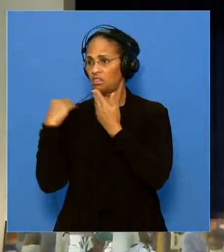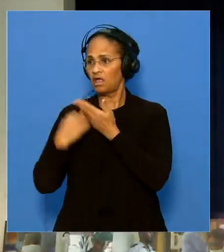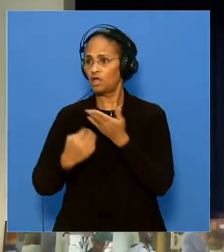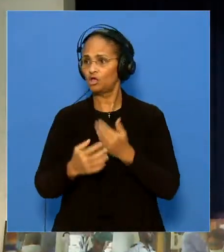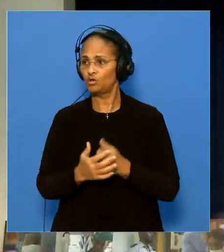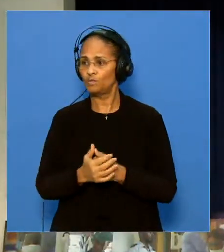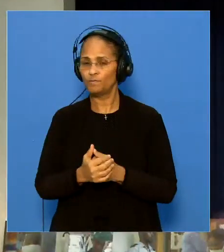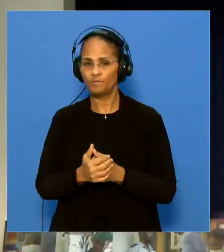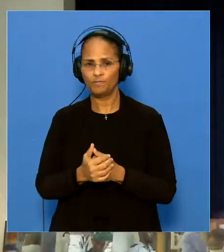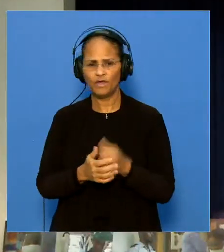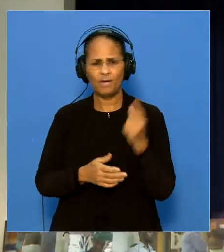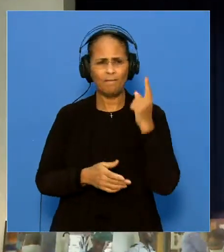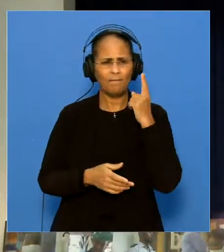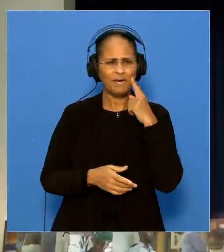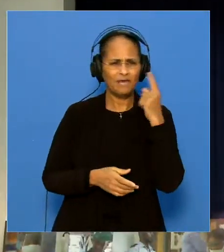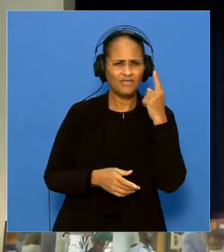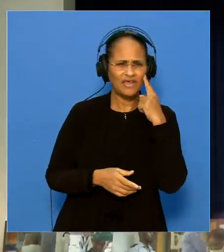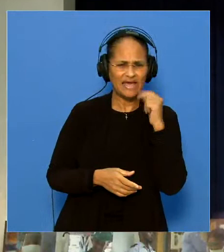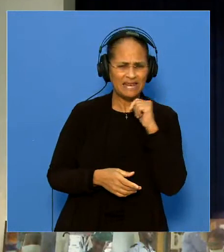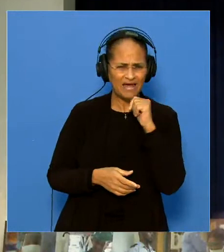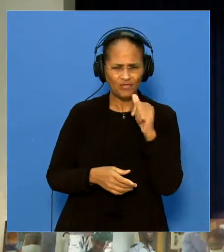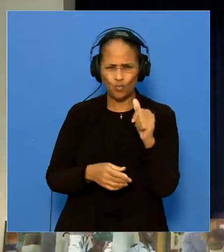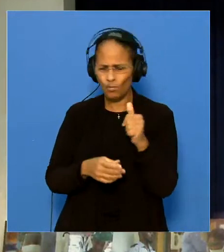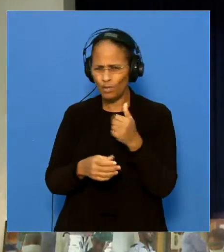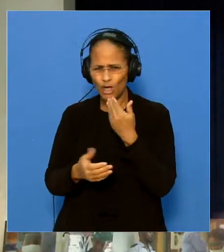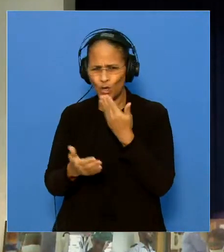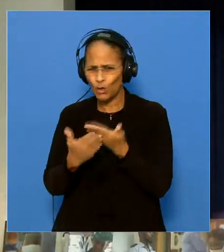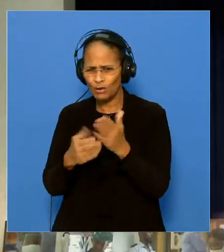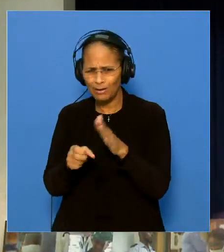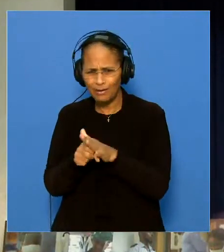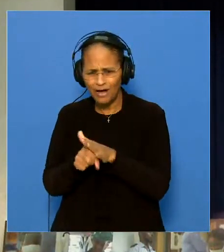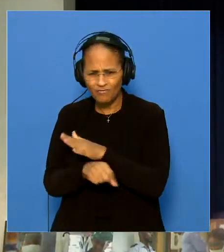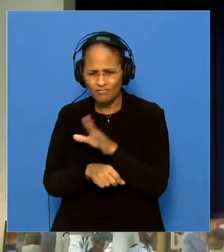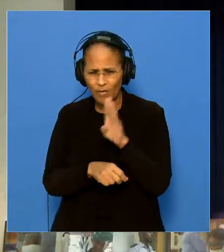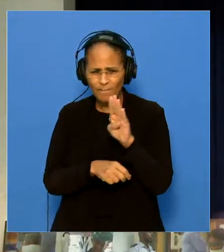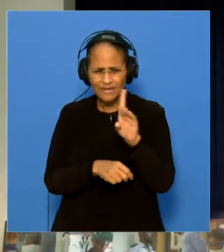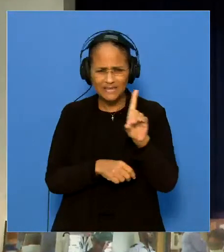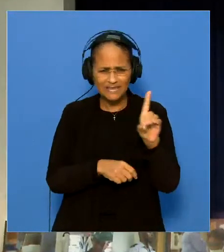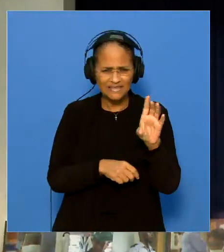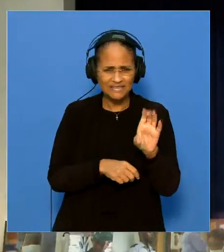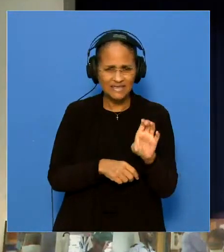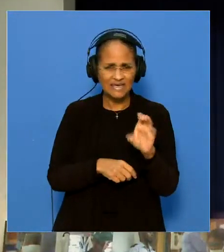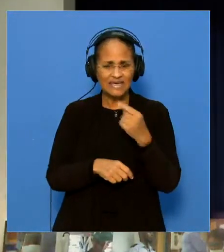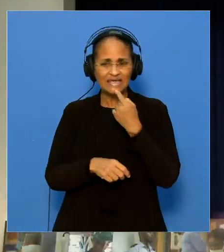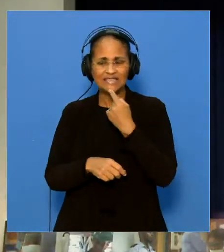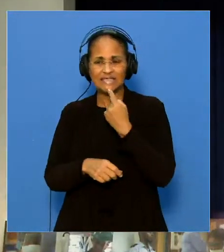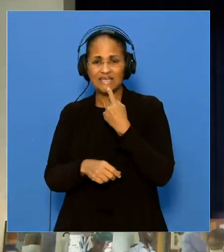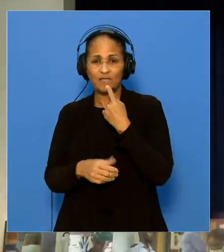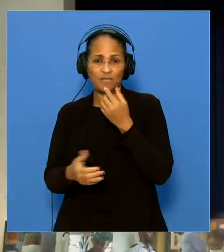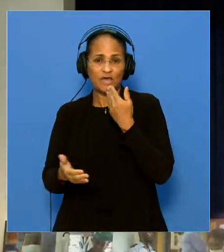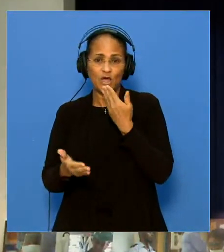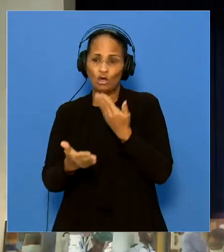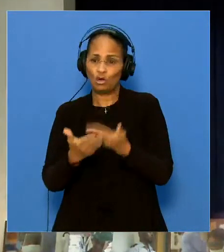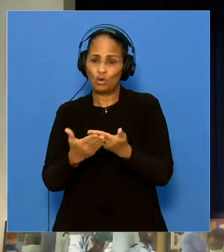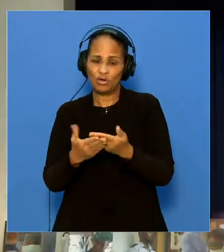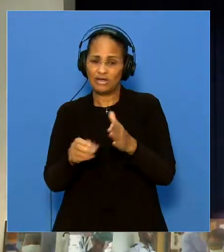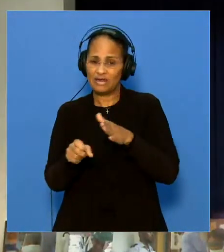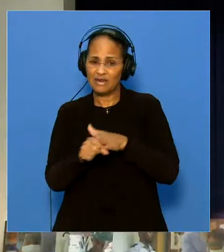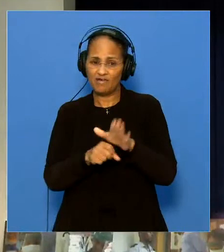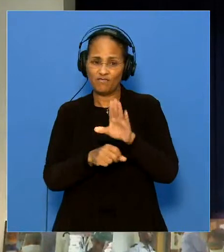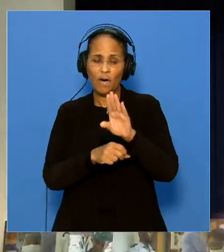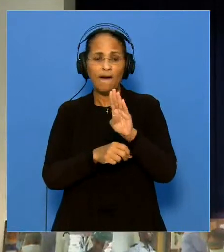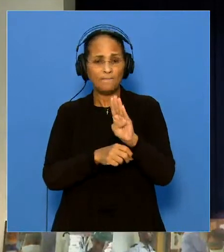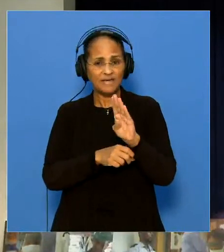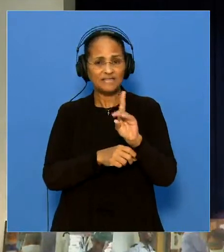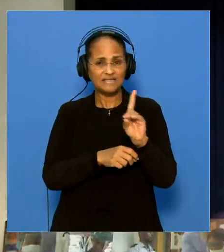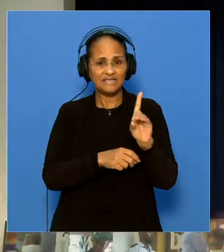Don, it's making me think that nothing will ever be good enough for BBC. I'm sorry, I couldn't hear you. You're making me believe that nothing will ever be good enough for BBC. Last week it was,